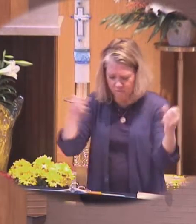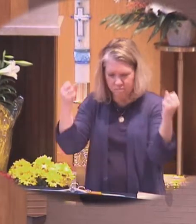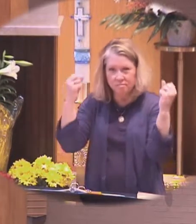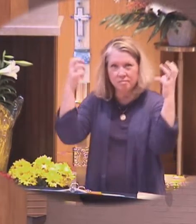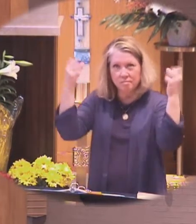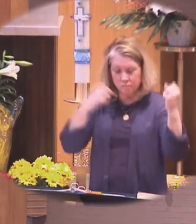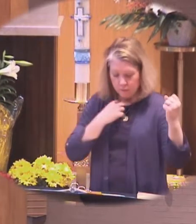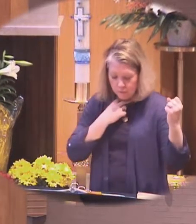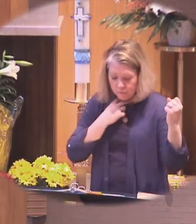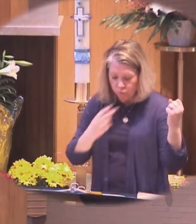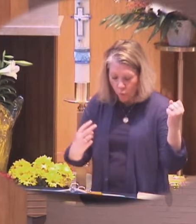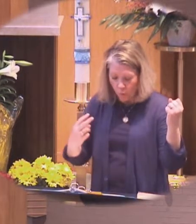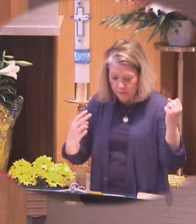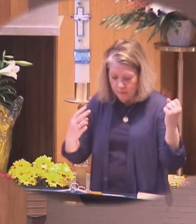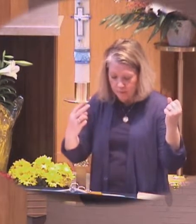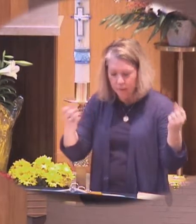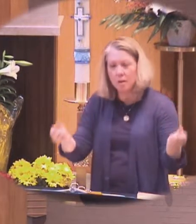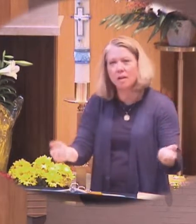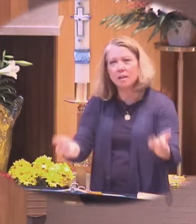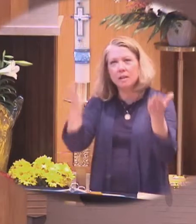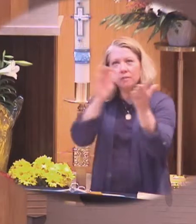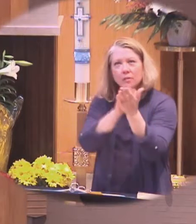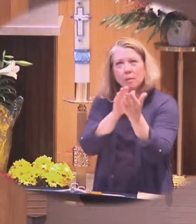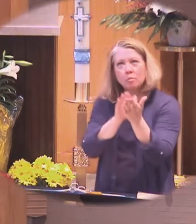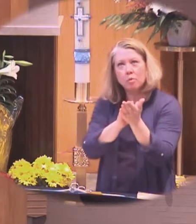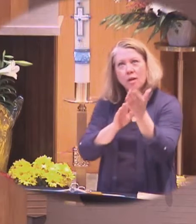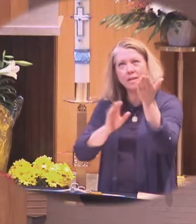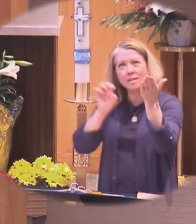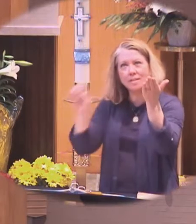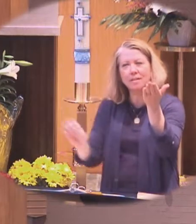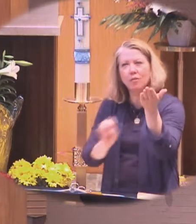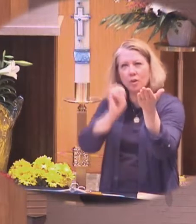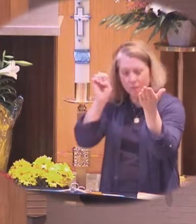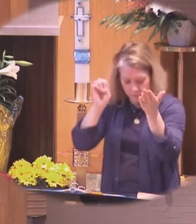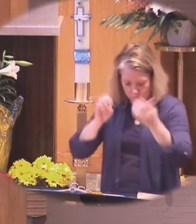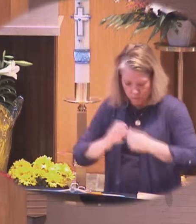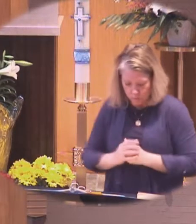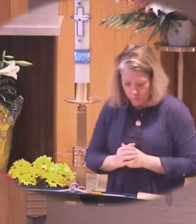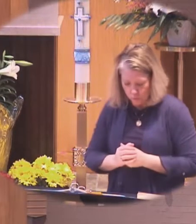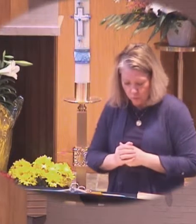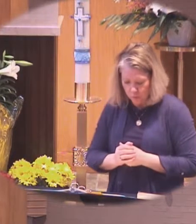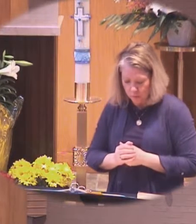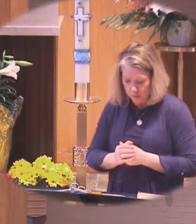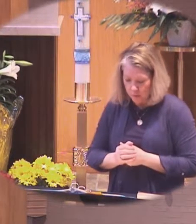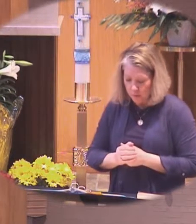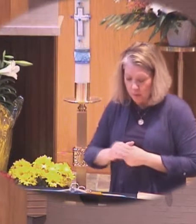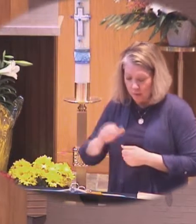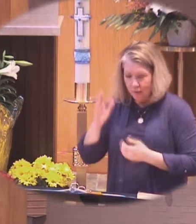Thank you.